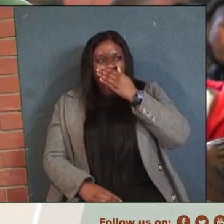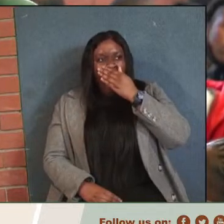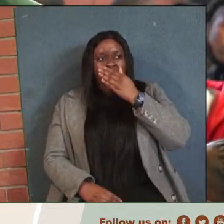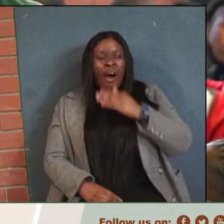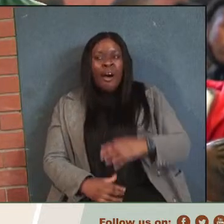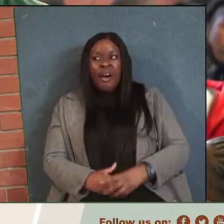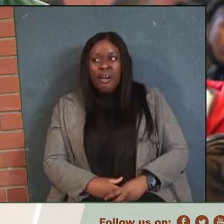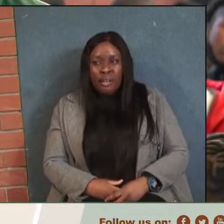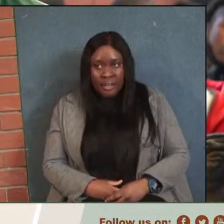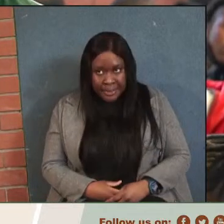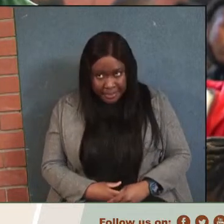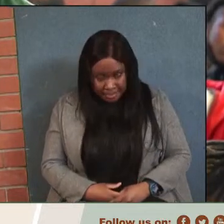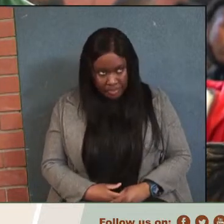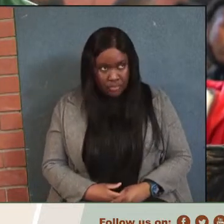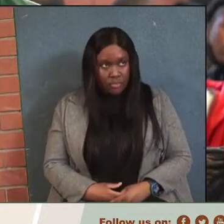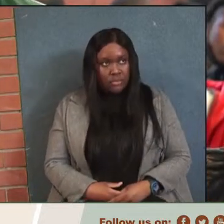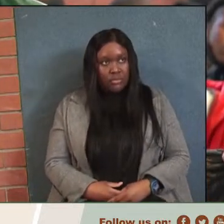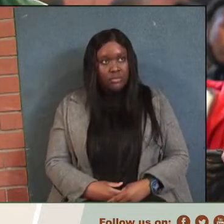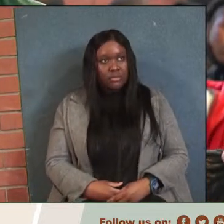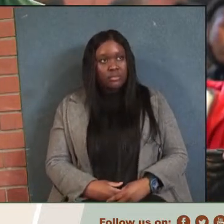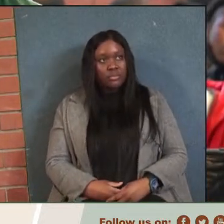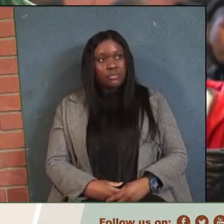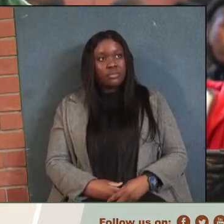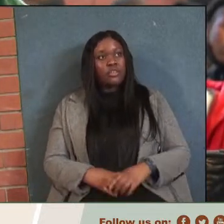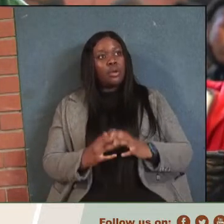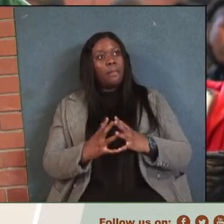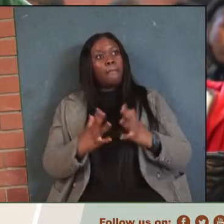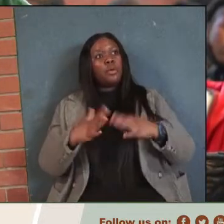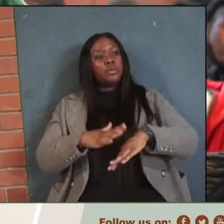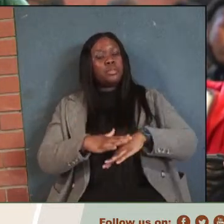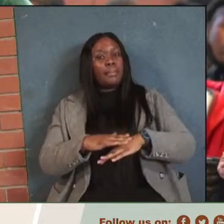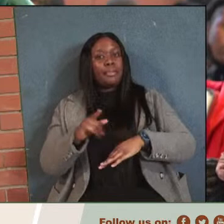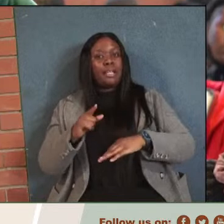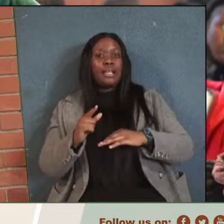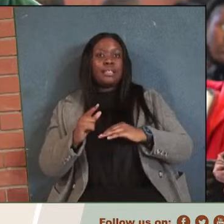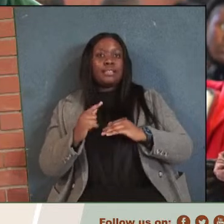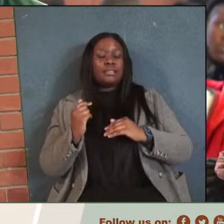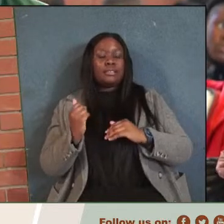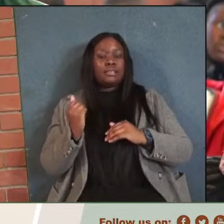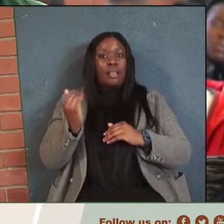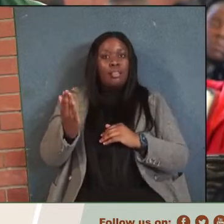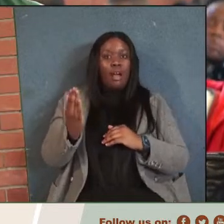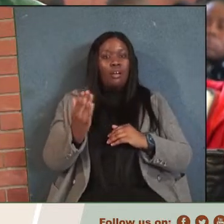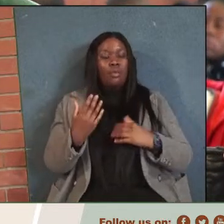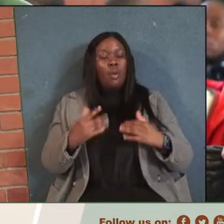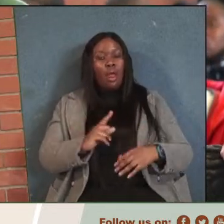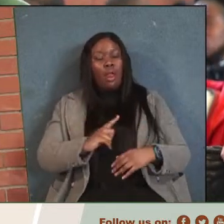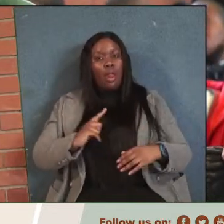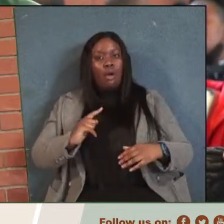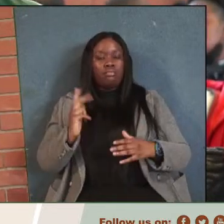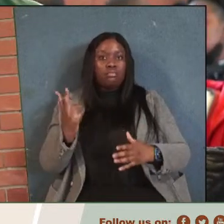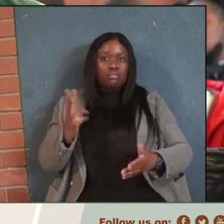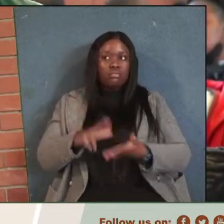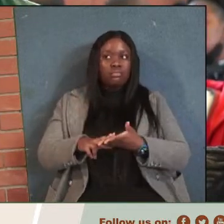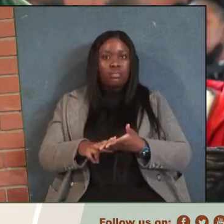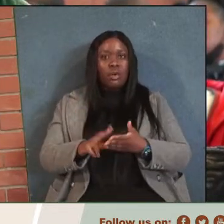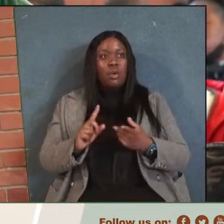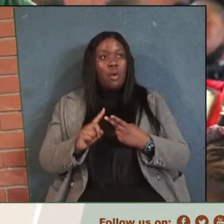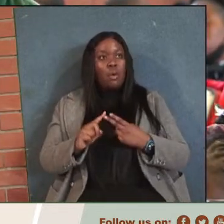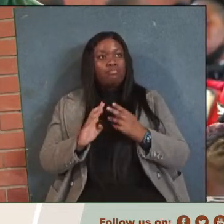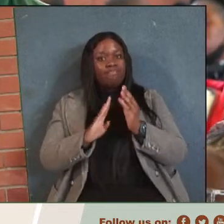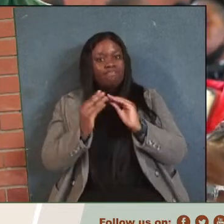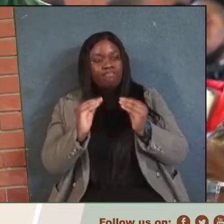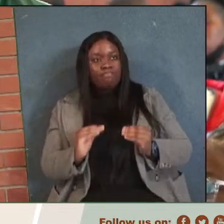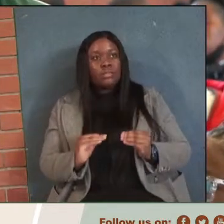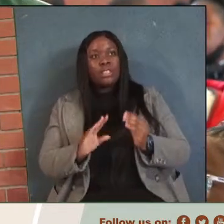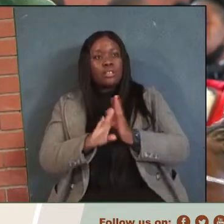even before or during infrastructural development. The tender usually takes longer to be approved, or the process of the development at a school is at a standstill.